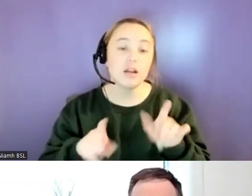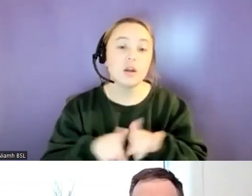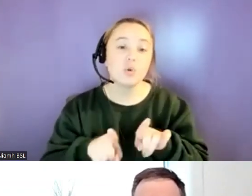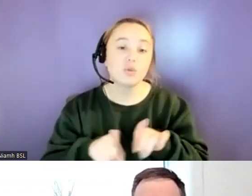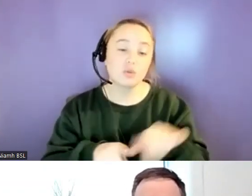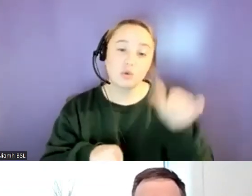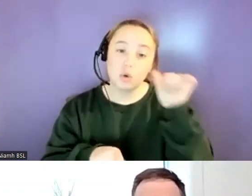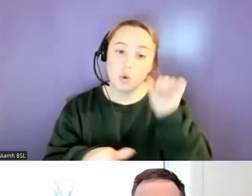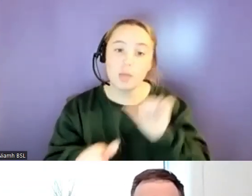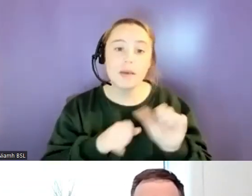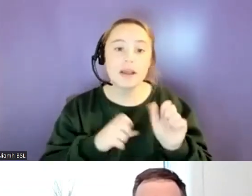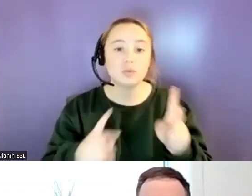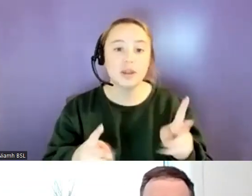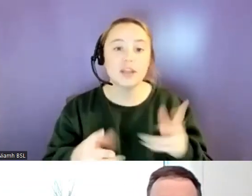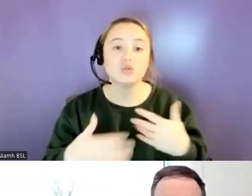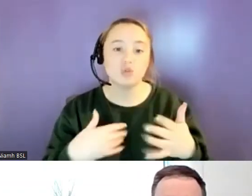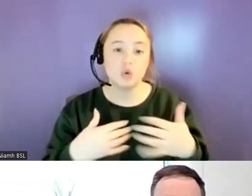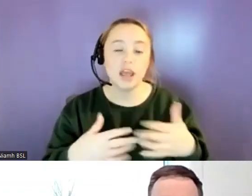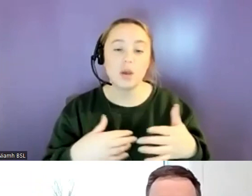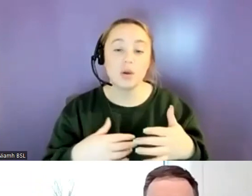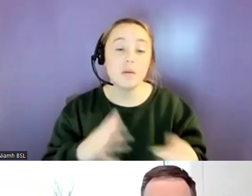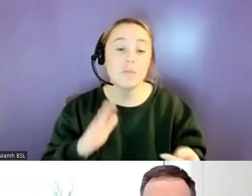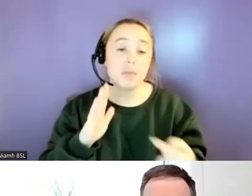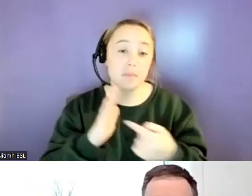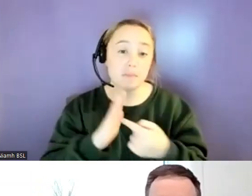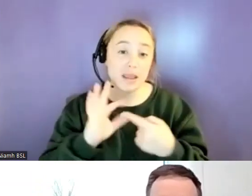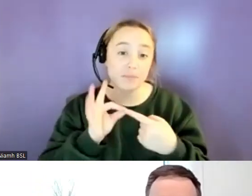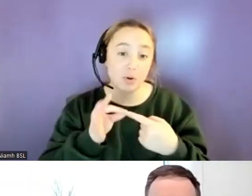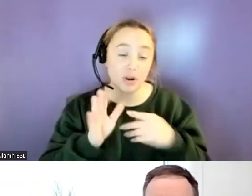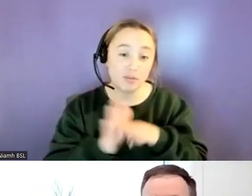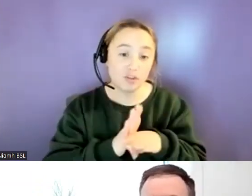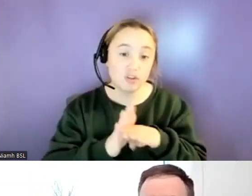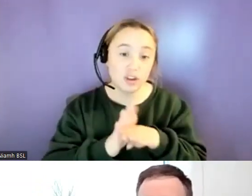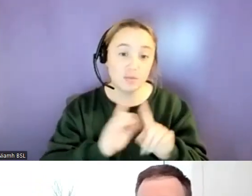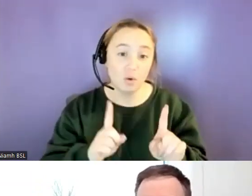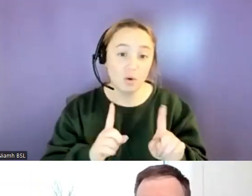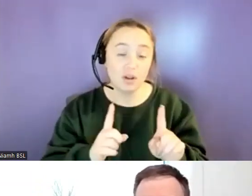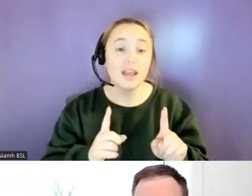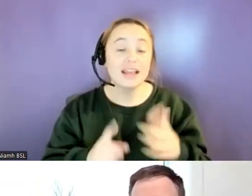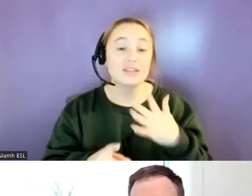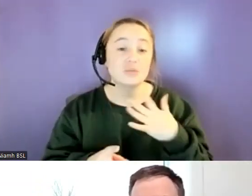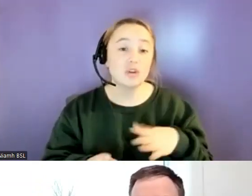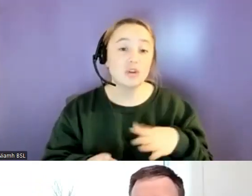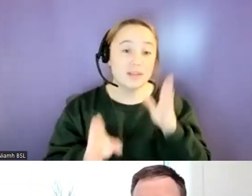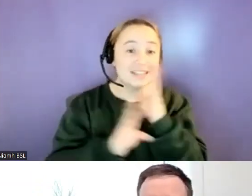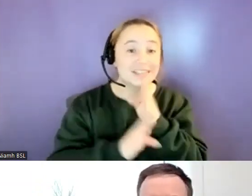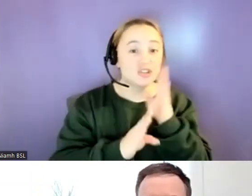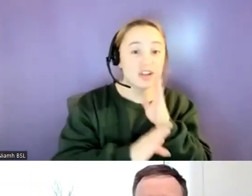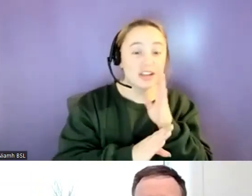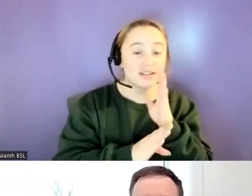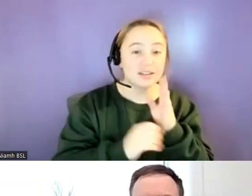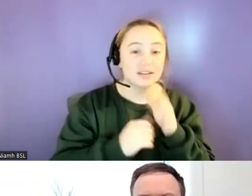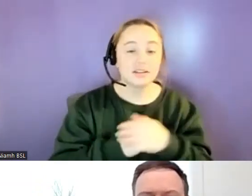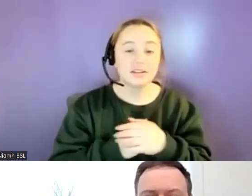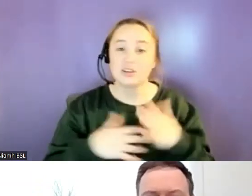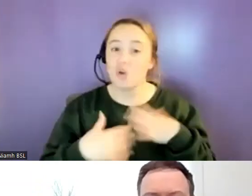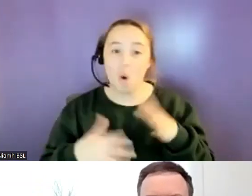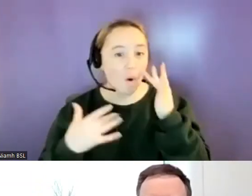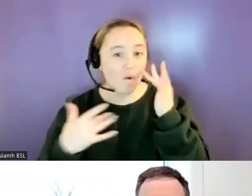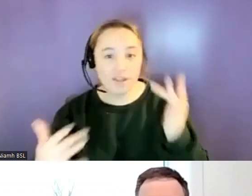And of course, the main and key point of the training is to handle that discreetly. And there is always the